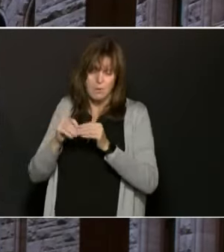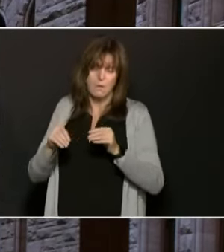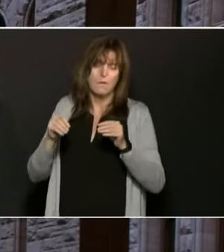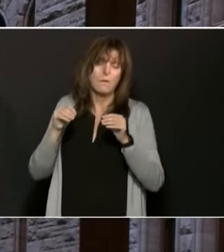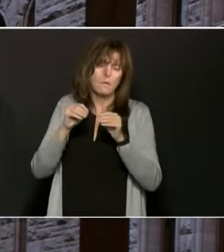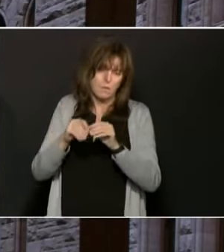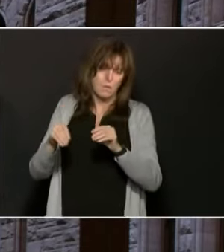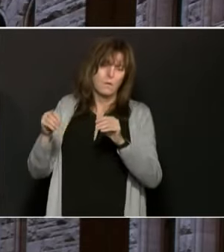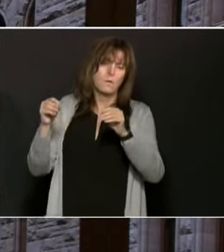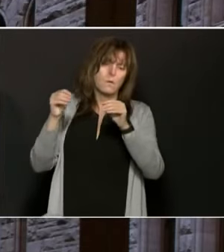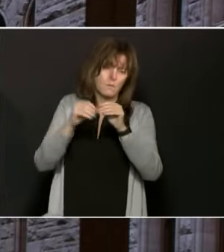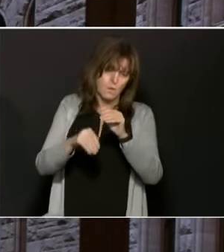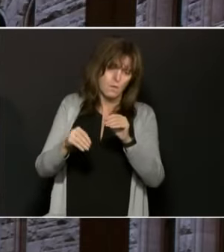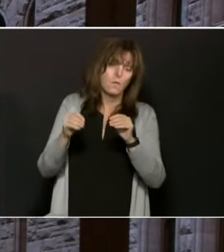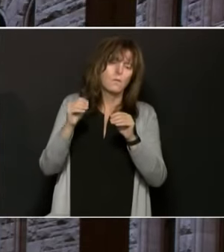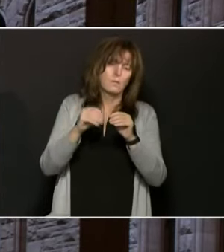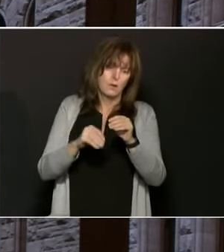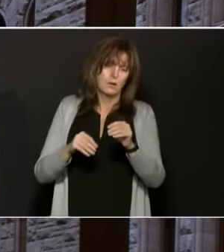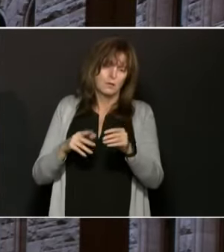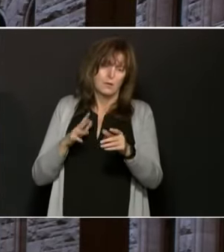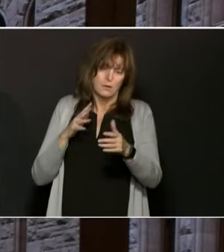closer to the Christmas season.